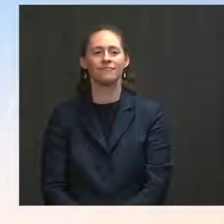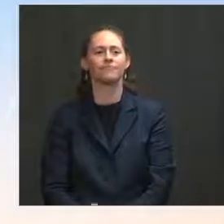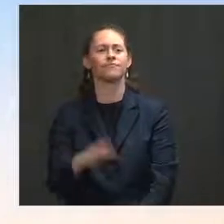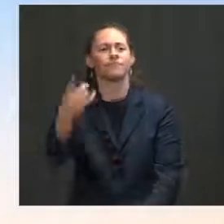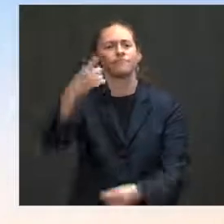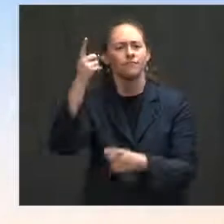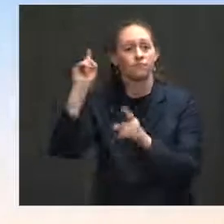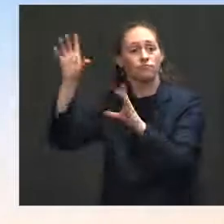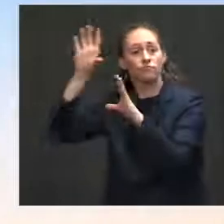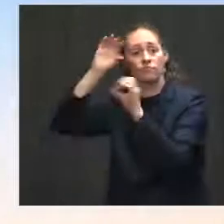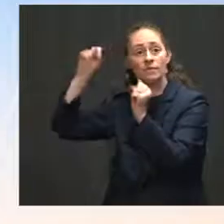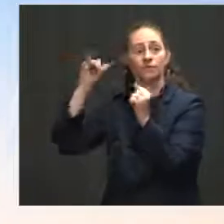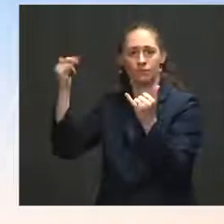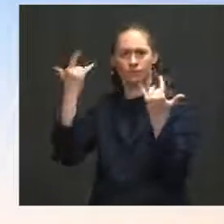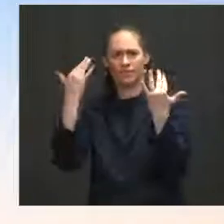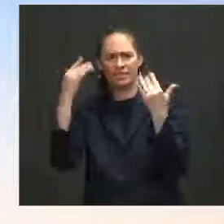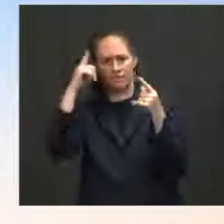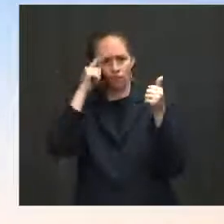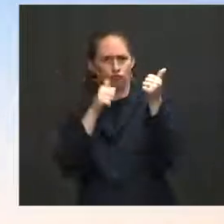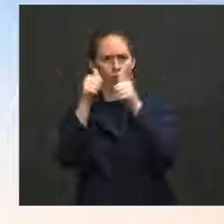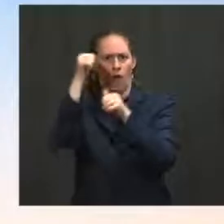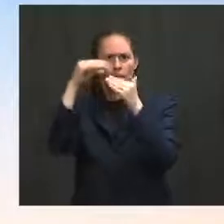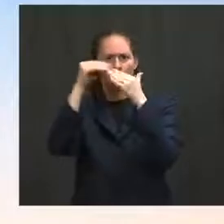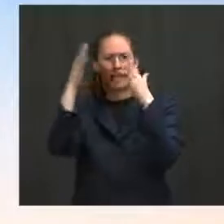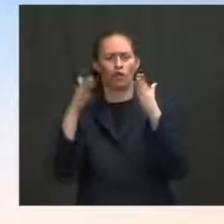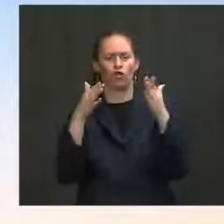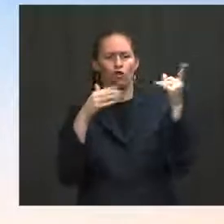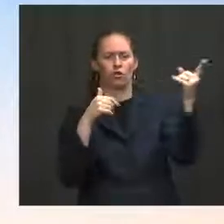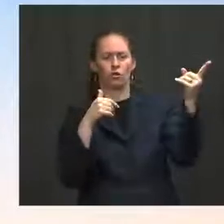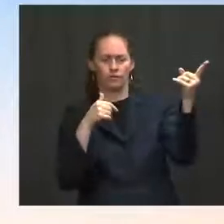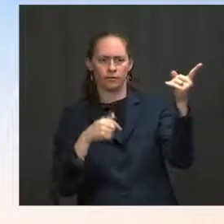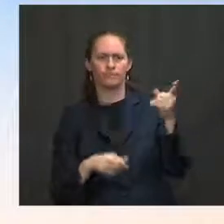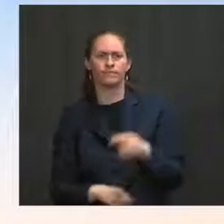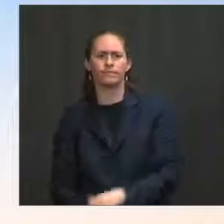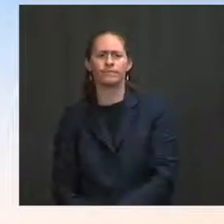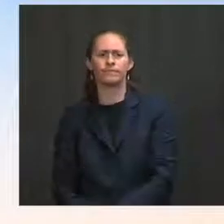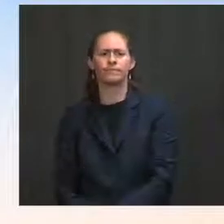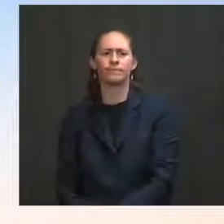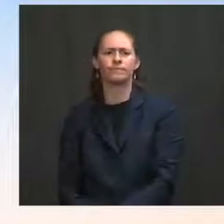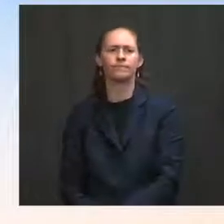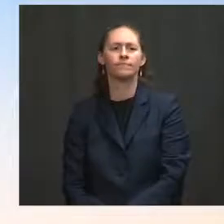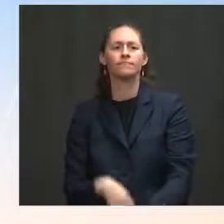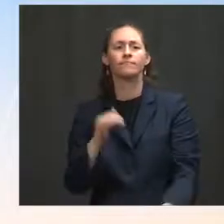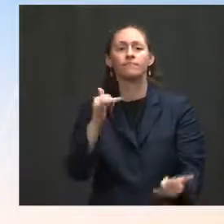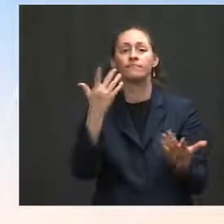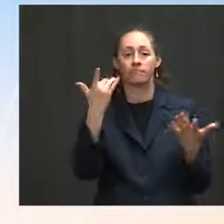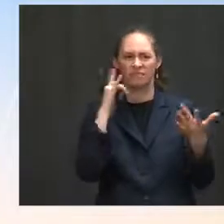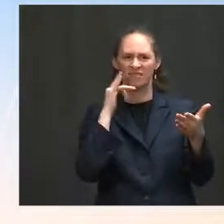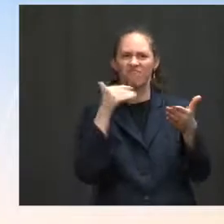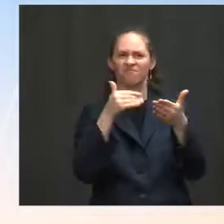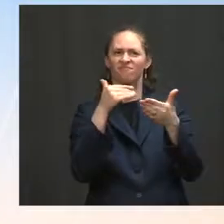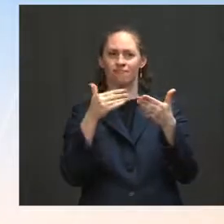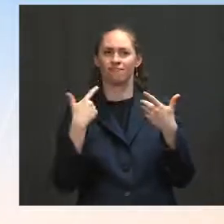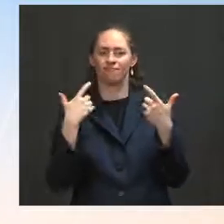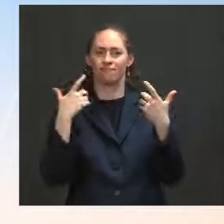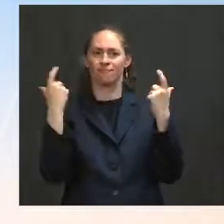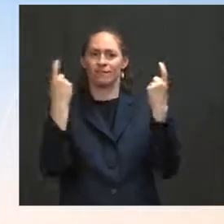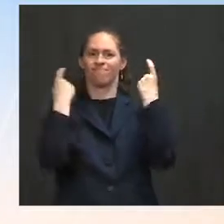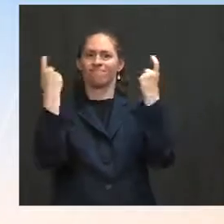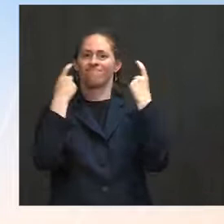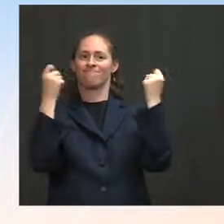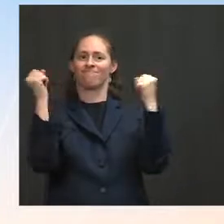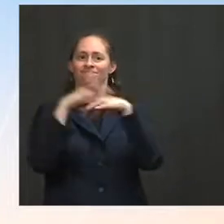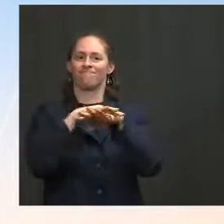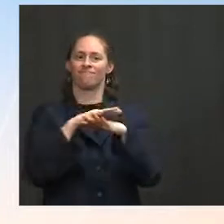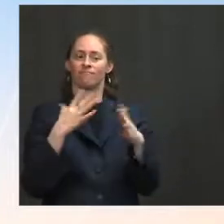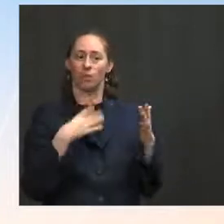out there. And then when are we going to see the lightning or other sort of bigger events start happening again at the White House? Soon. We've already started to have events, as you